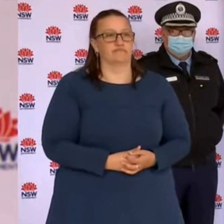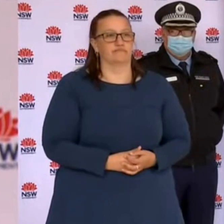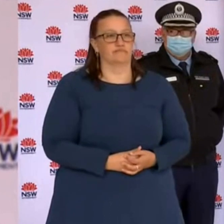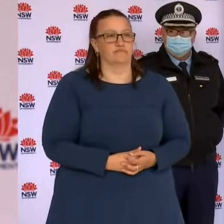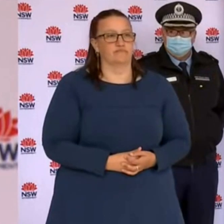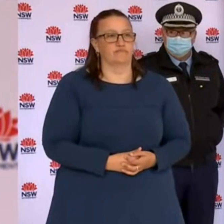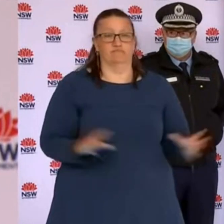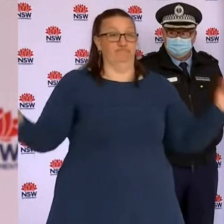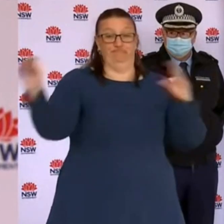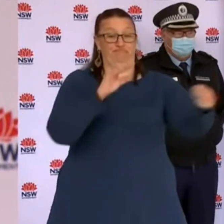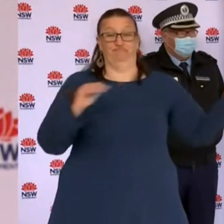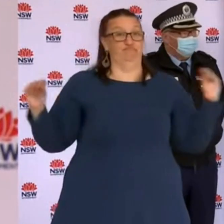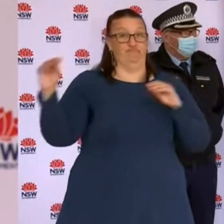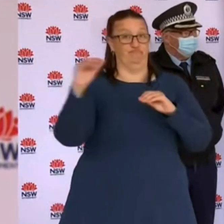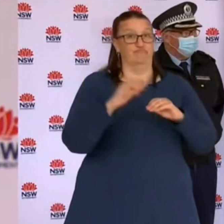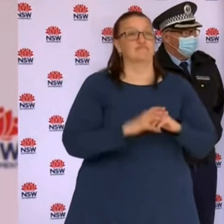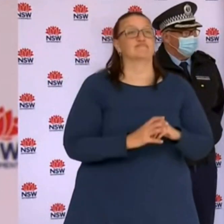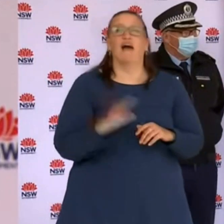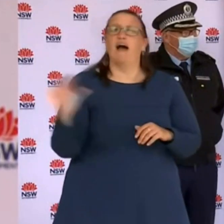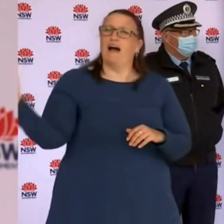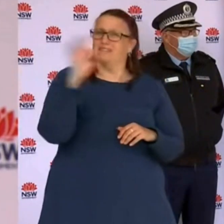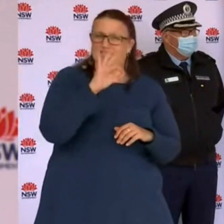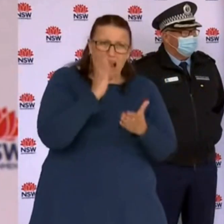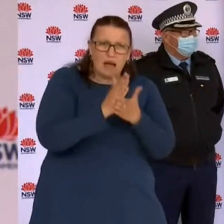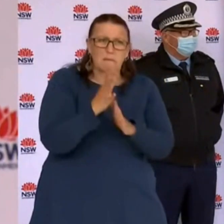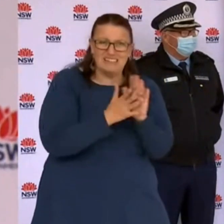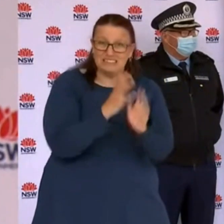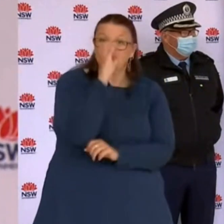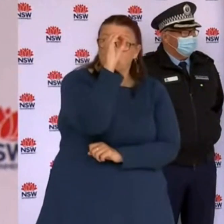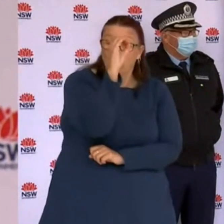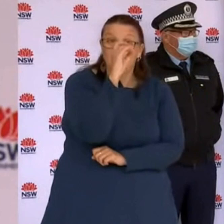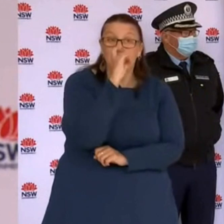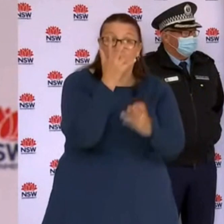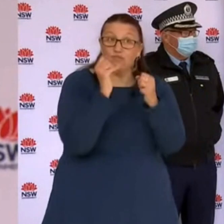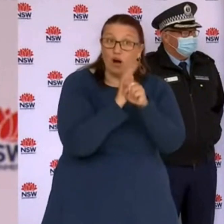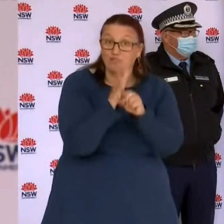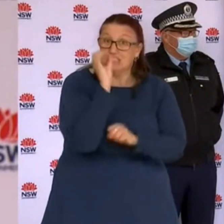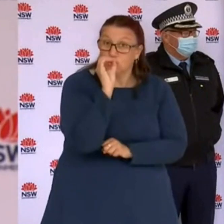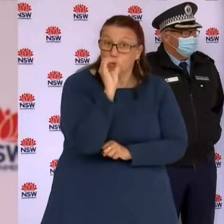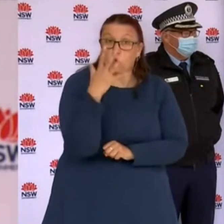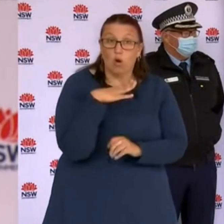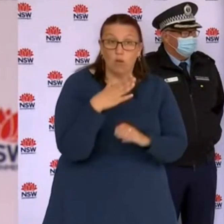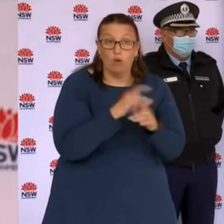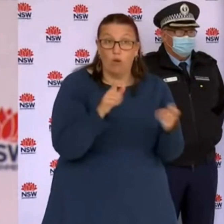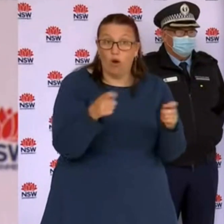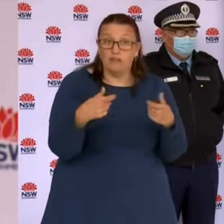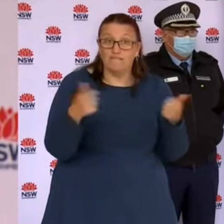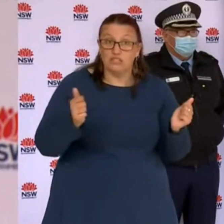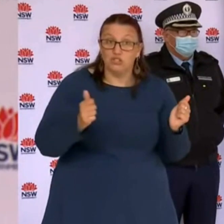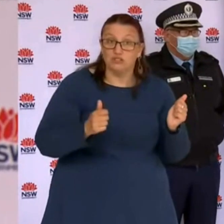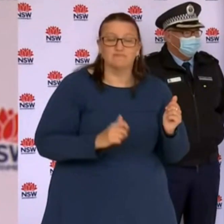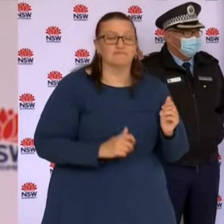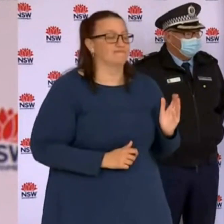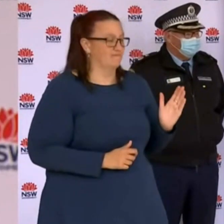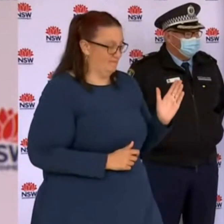So I think I've been clear in the advice, and the Premier has sort of stated it repeatedly, that our vision